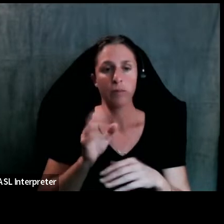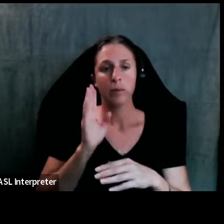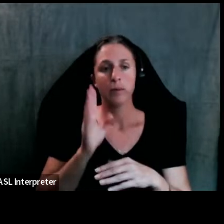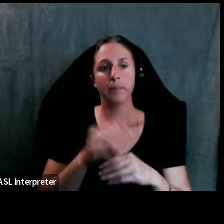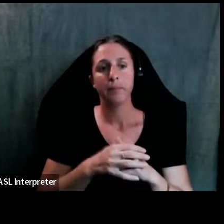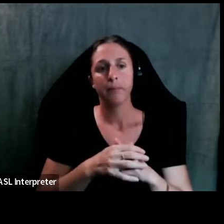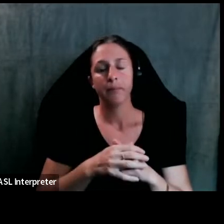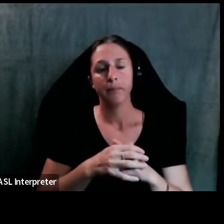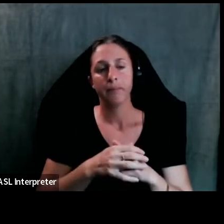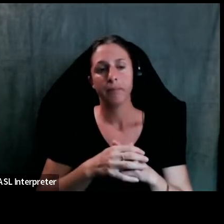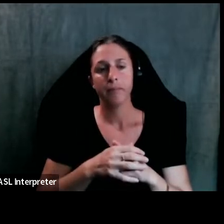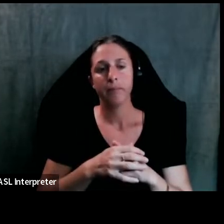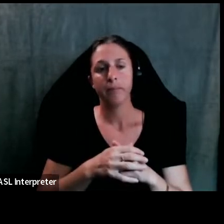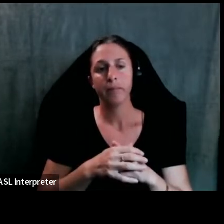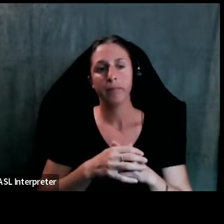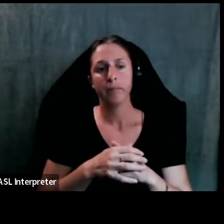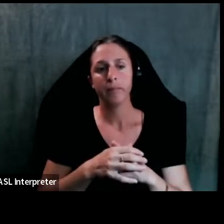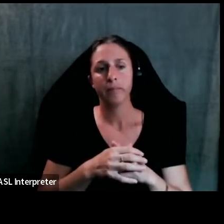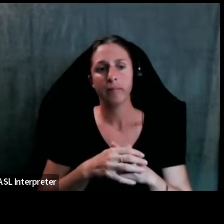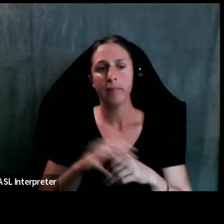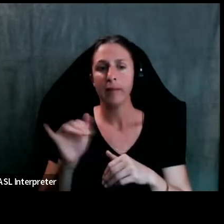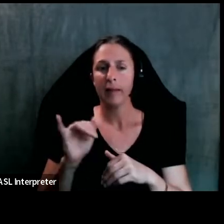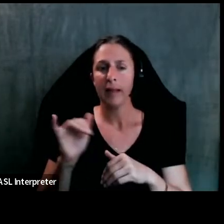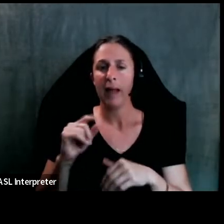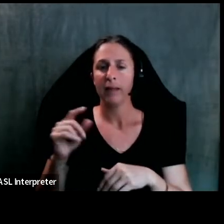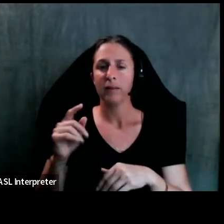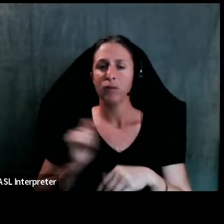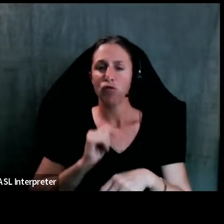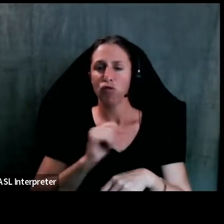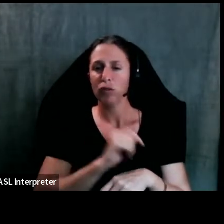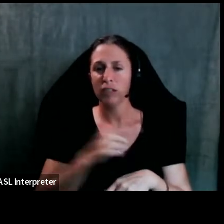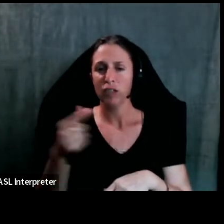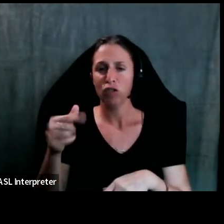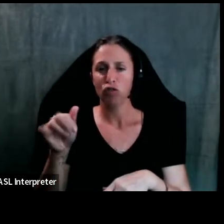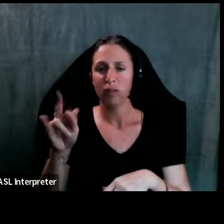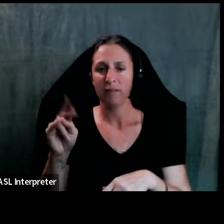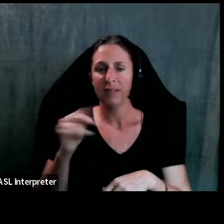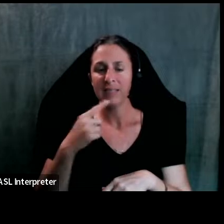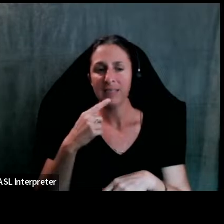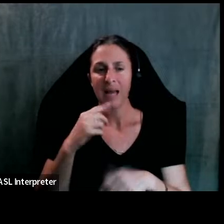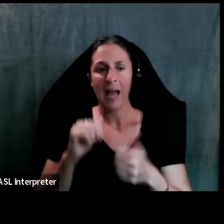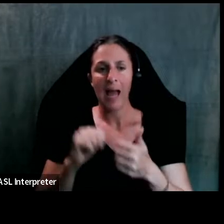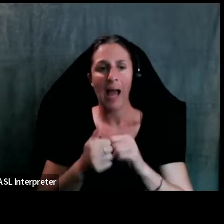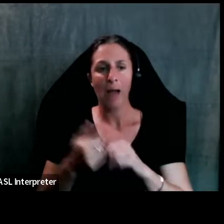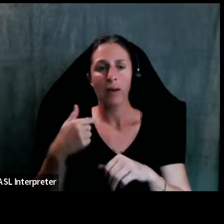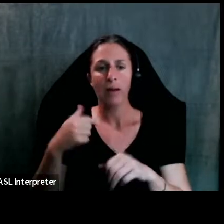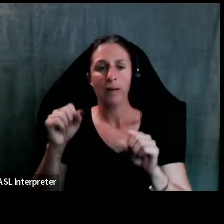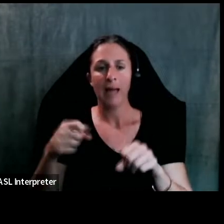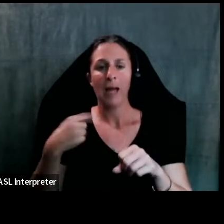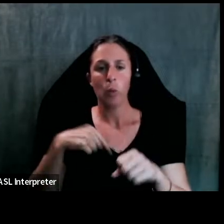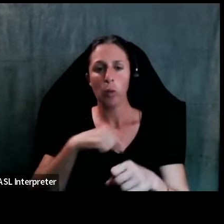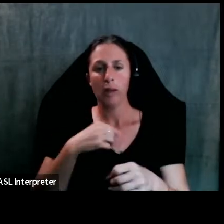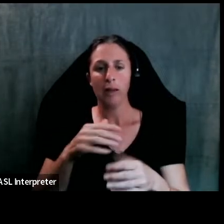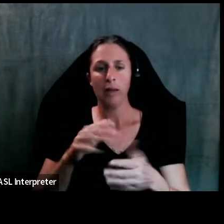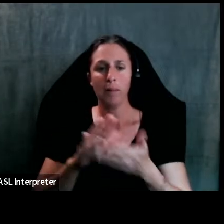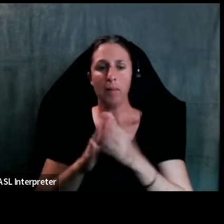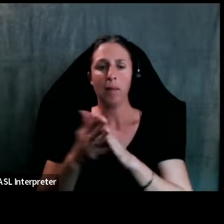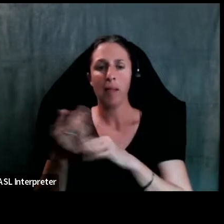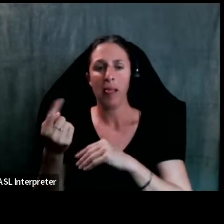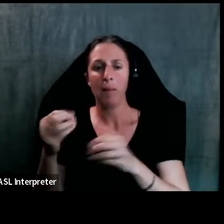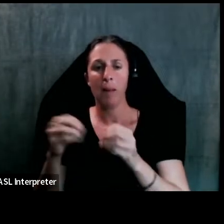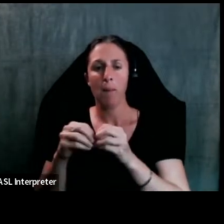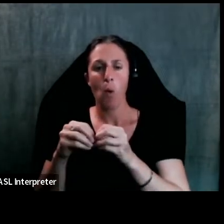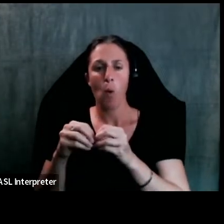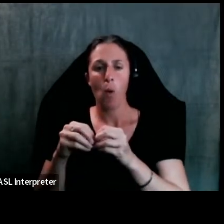Yeah, kind of going along with what Trustee Griffin was saying about how can we get a little more qualitative with this? When I look